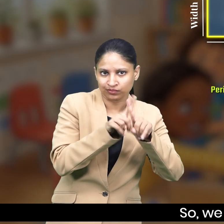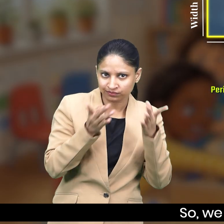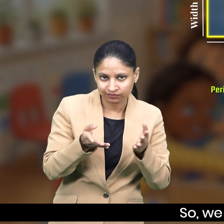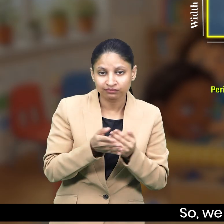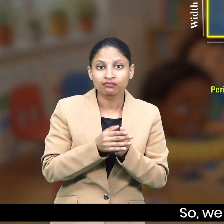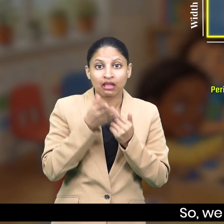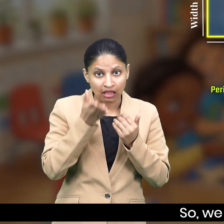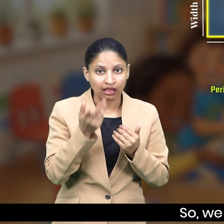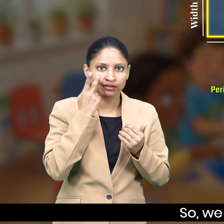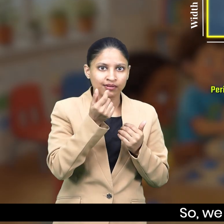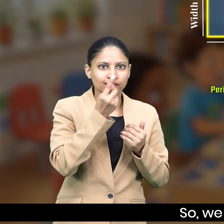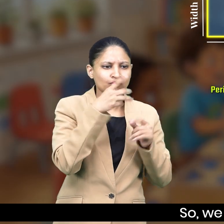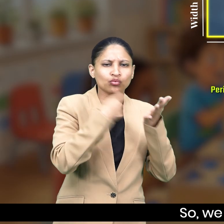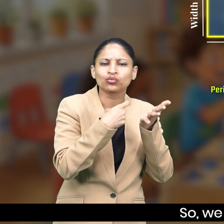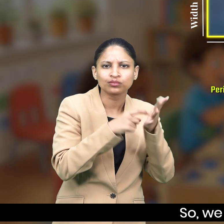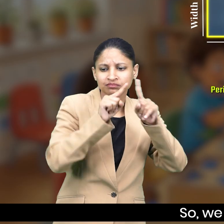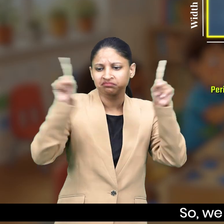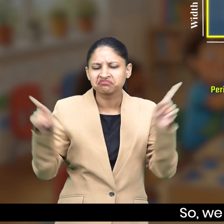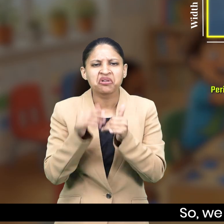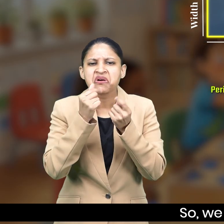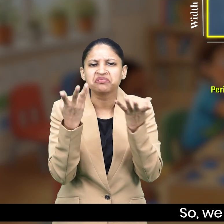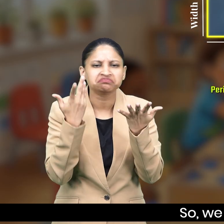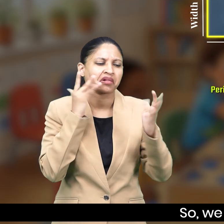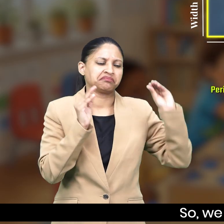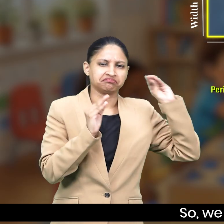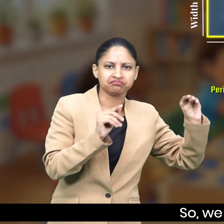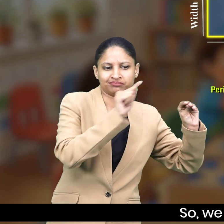So we multiply the sum by 2.